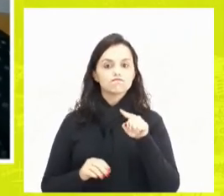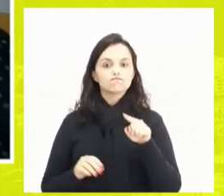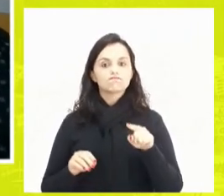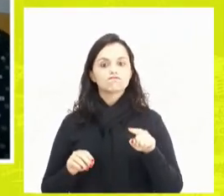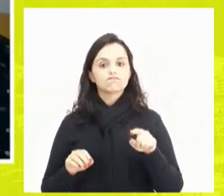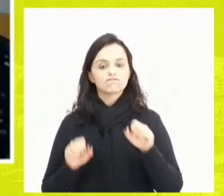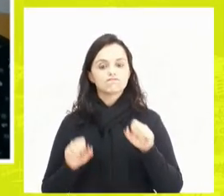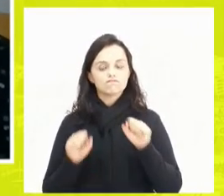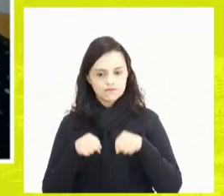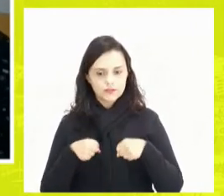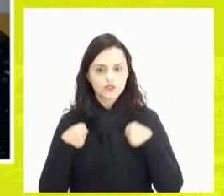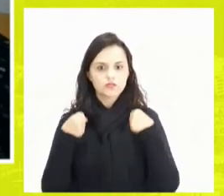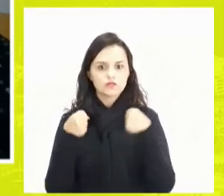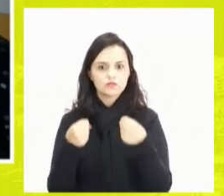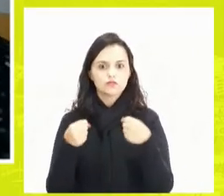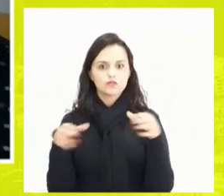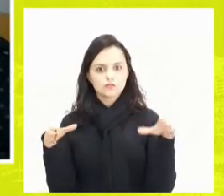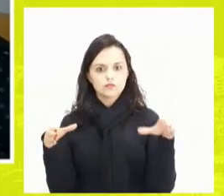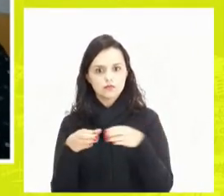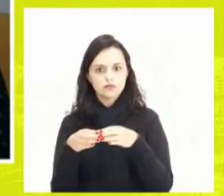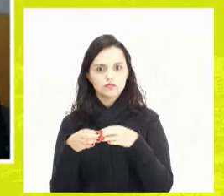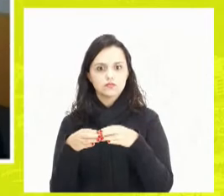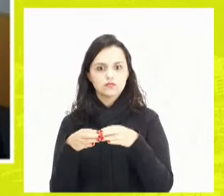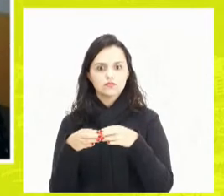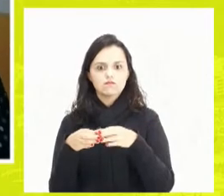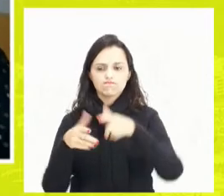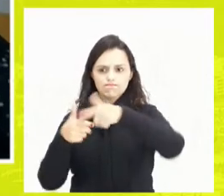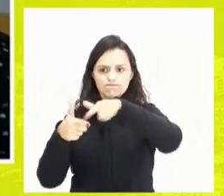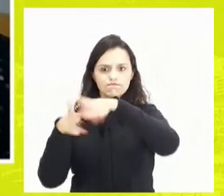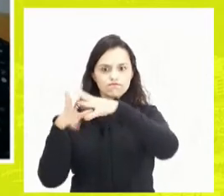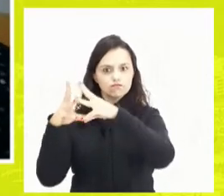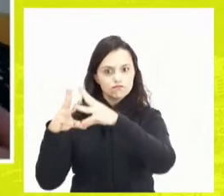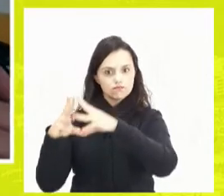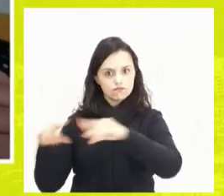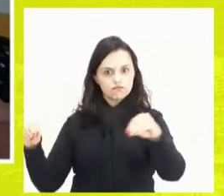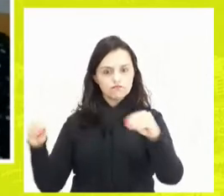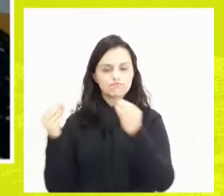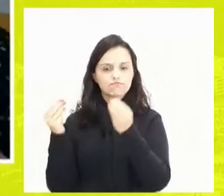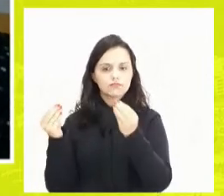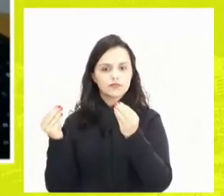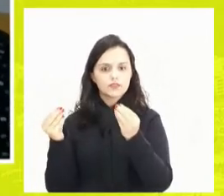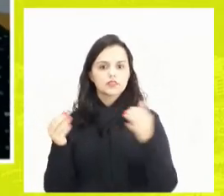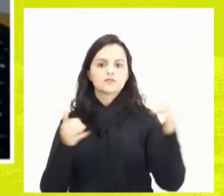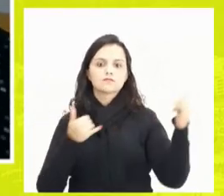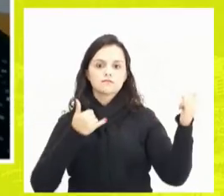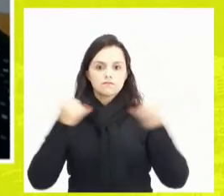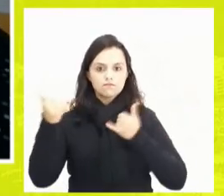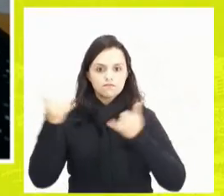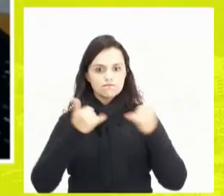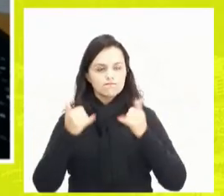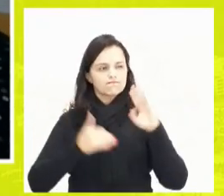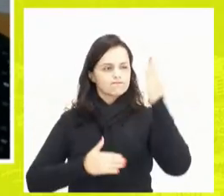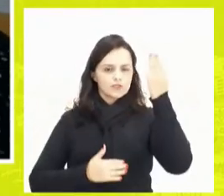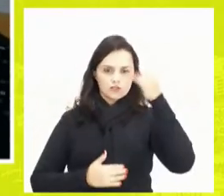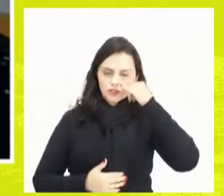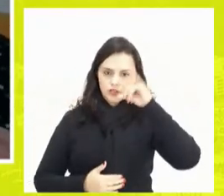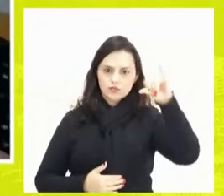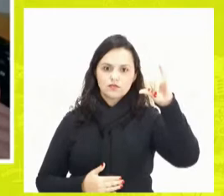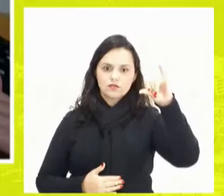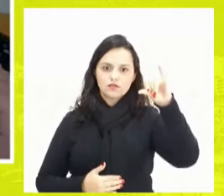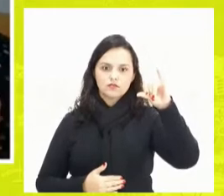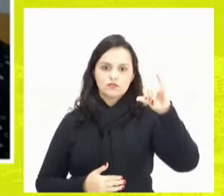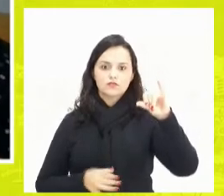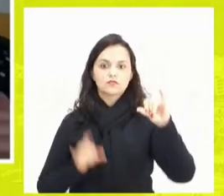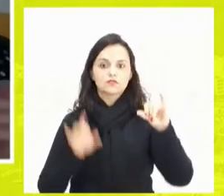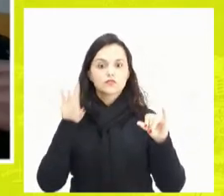promote this collective effort of different solutions to fight misinformation but not lupa as